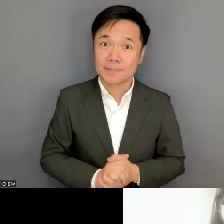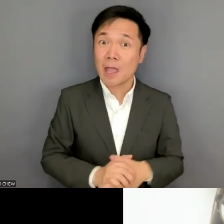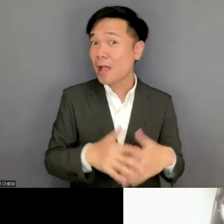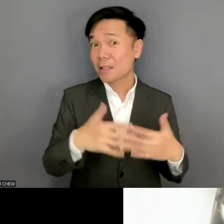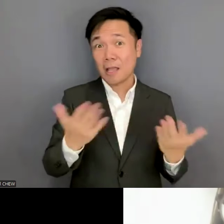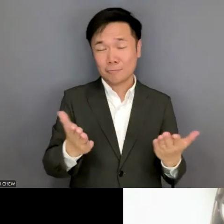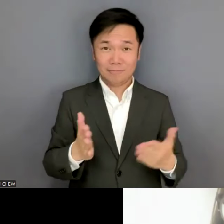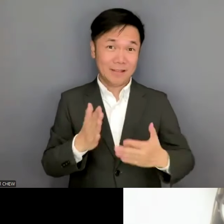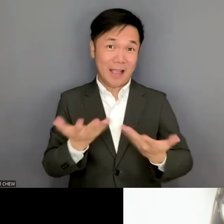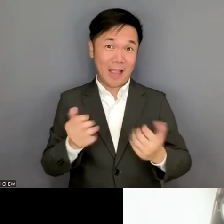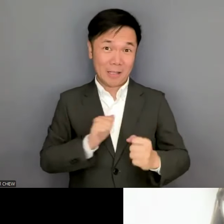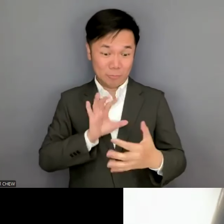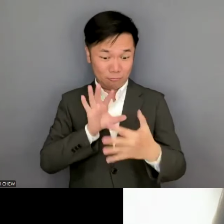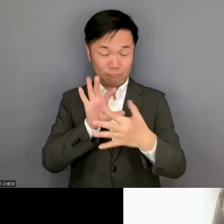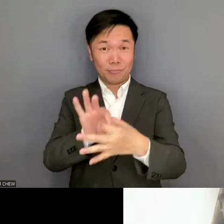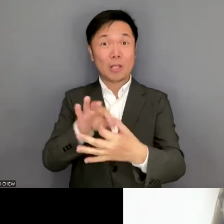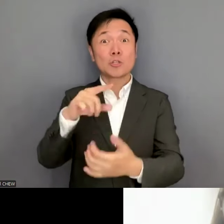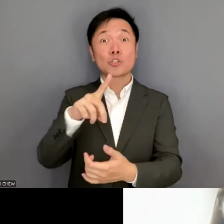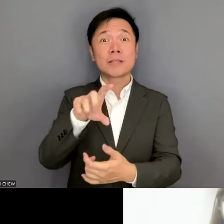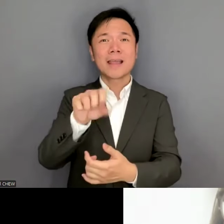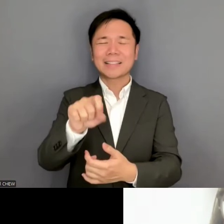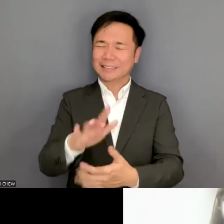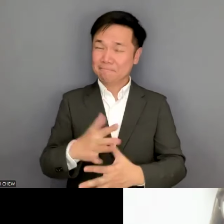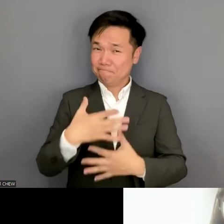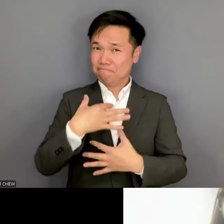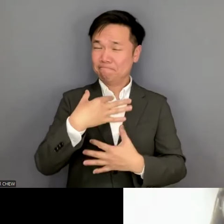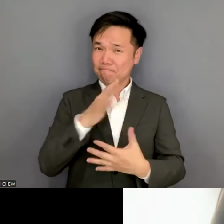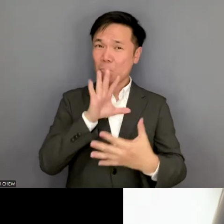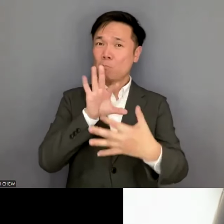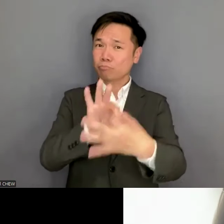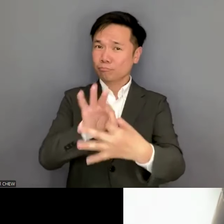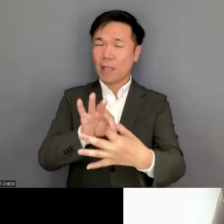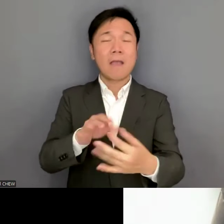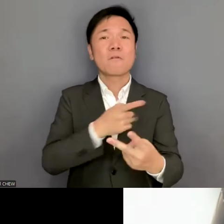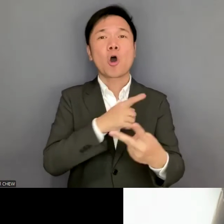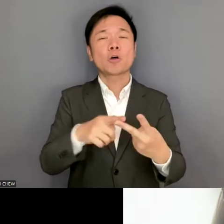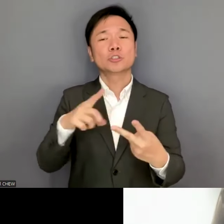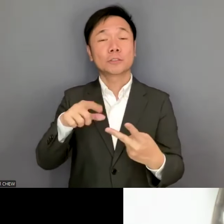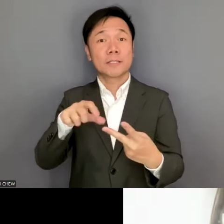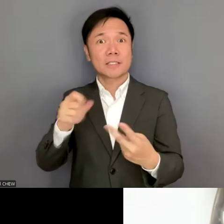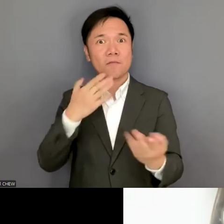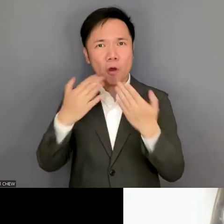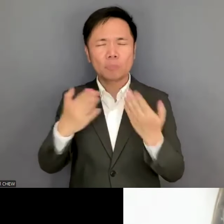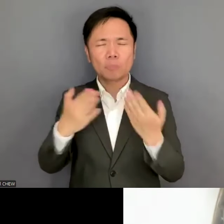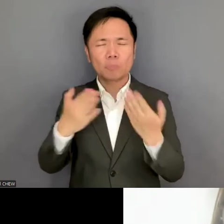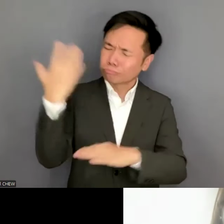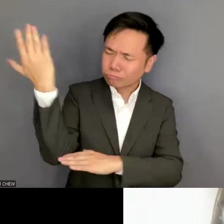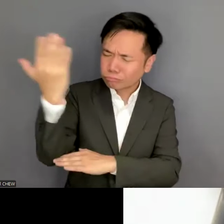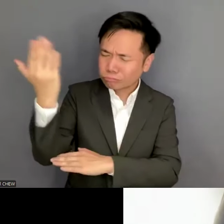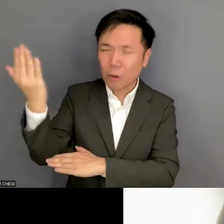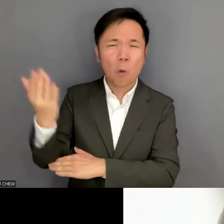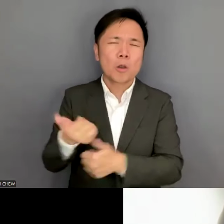this GDS process and other CSO forums to share our good practices and